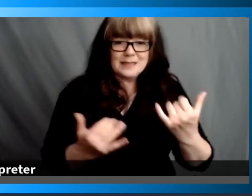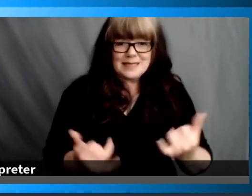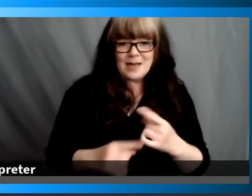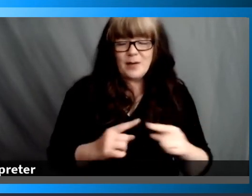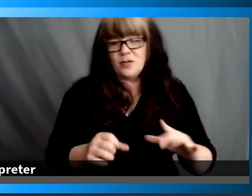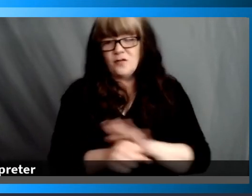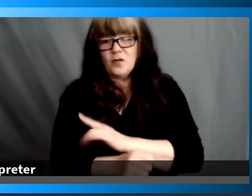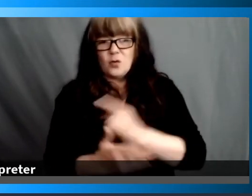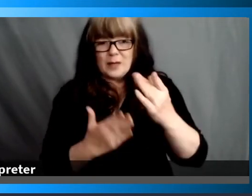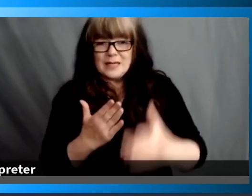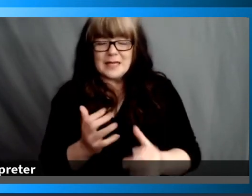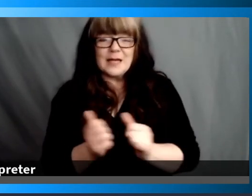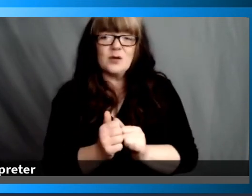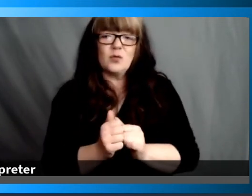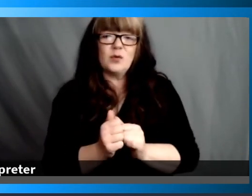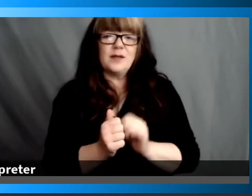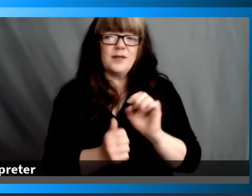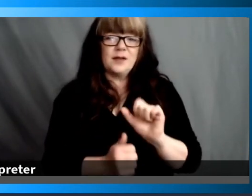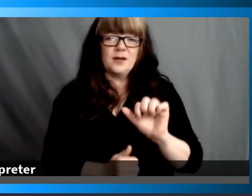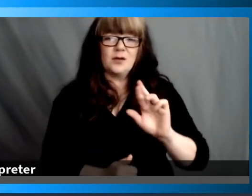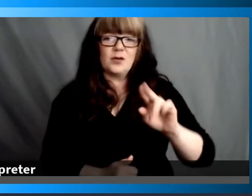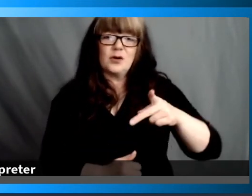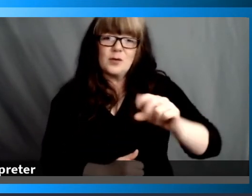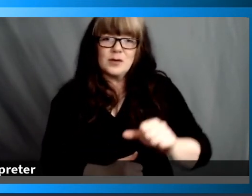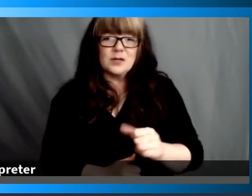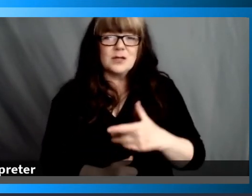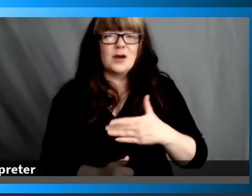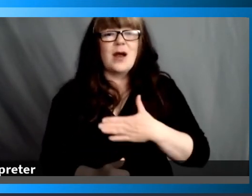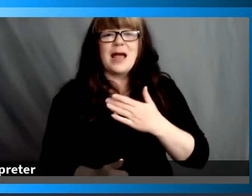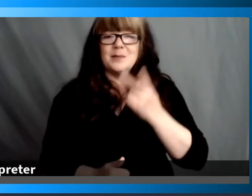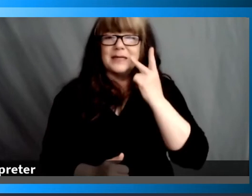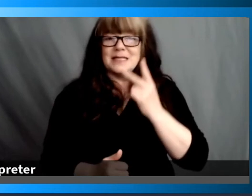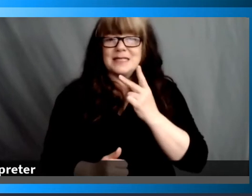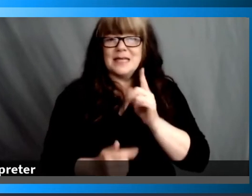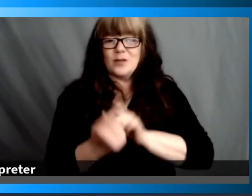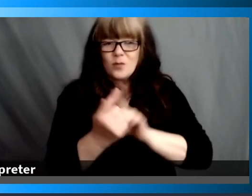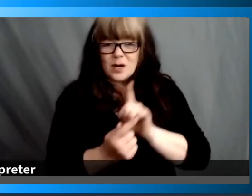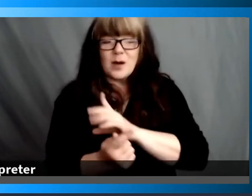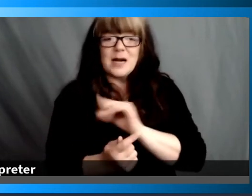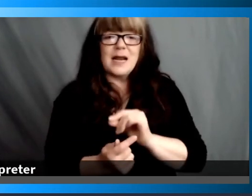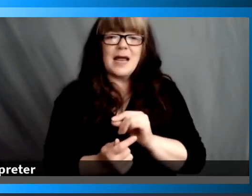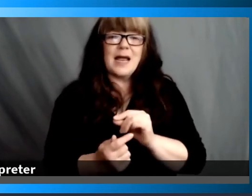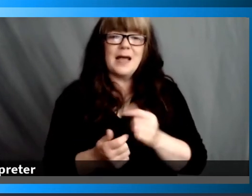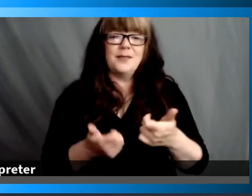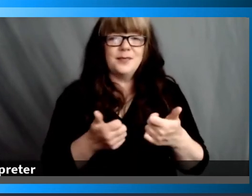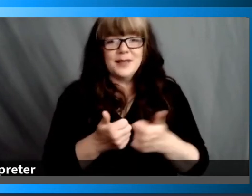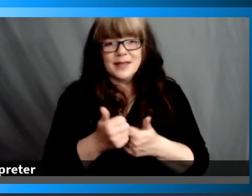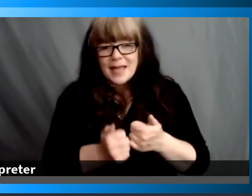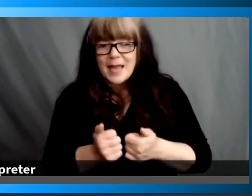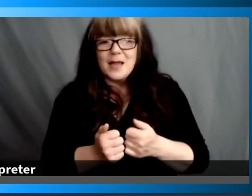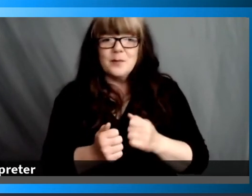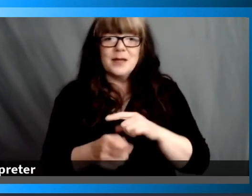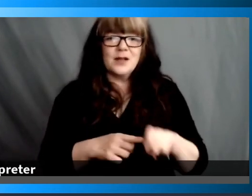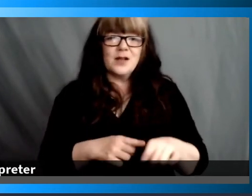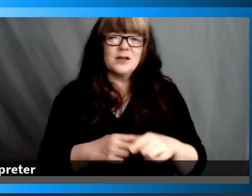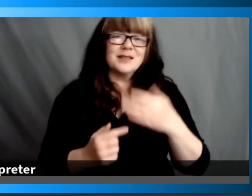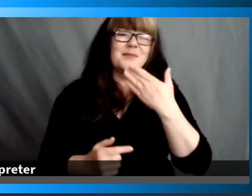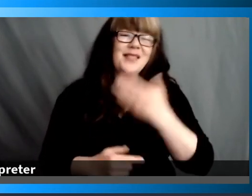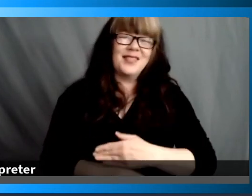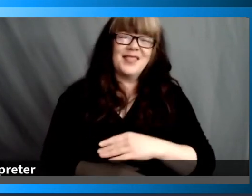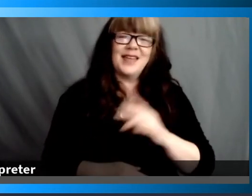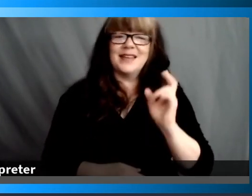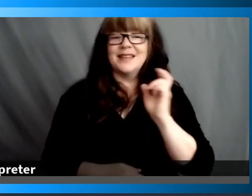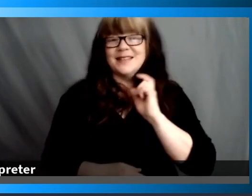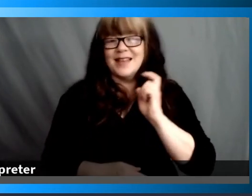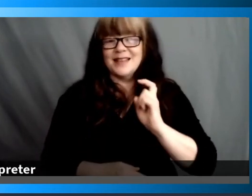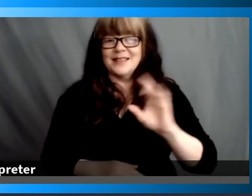with the Earpers. We love you. We're so happy to see you in the one-on-ones and the gaming calls. Thank you so much for being here. I'd like to thank Natalie, our ASL